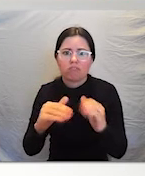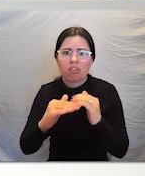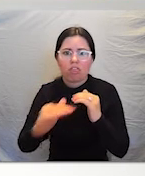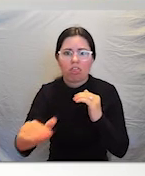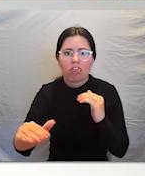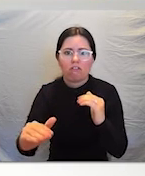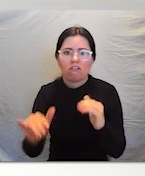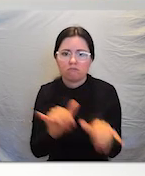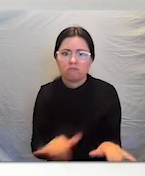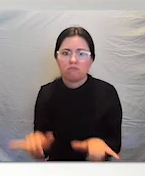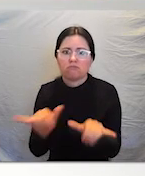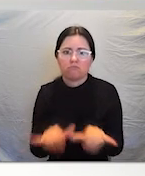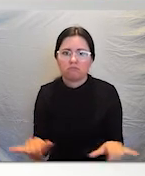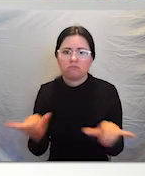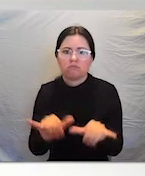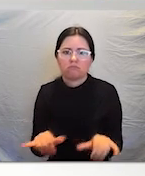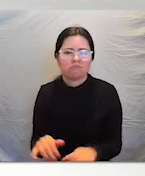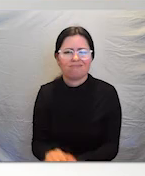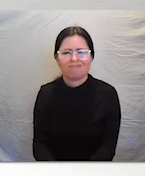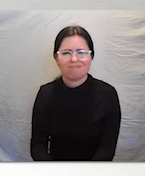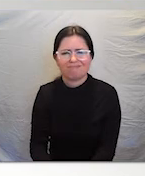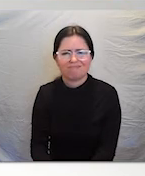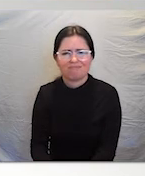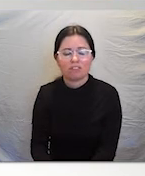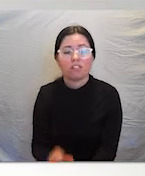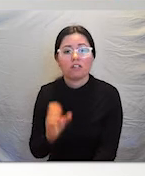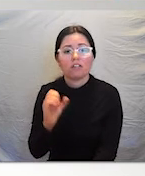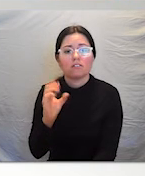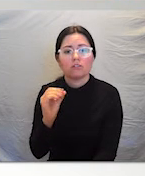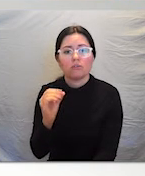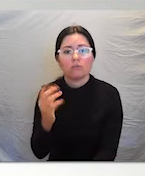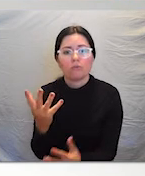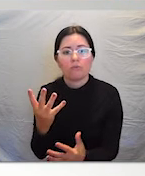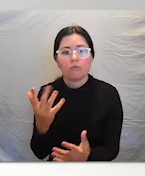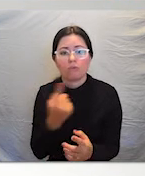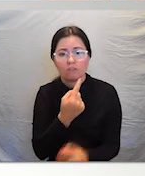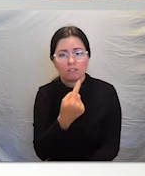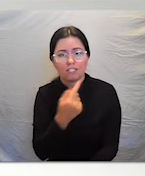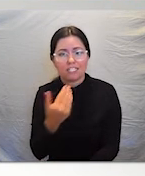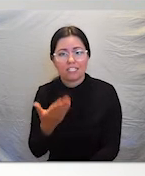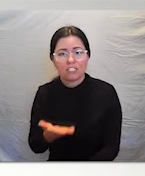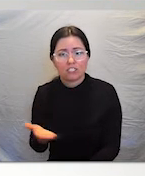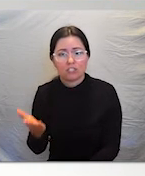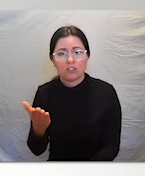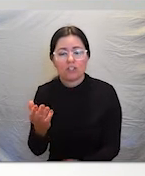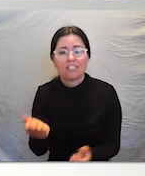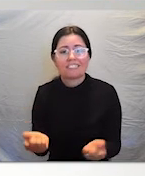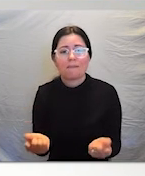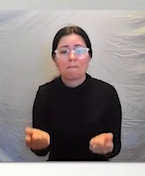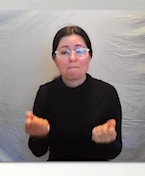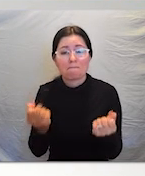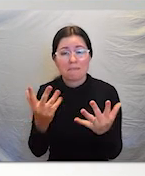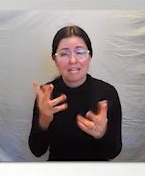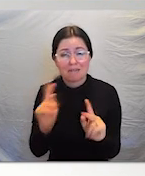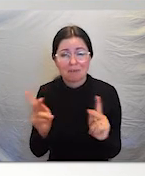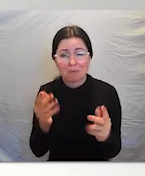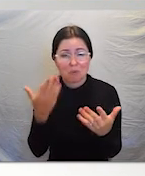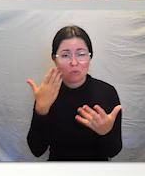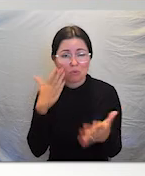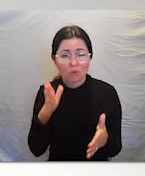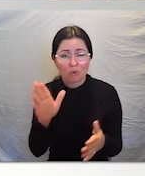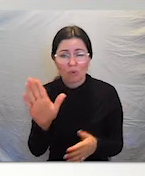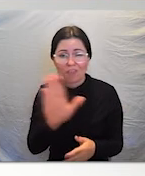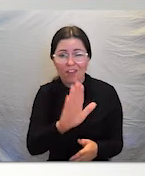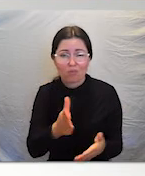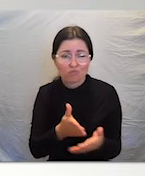So what I have here is many job seekers don't know their rights. They don't know about